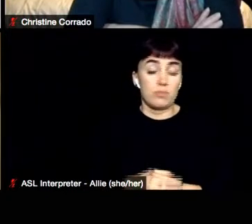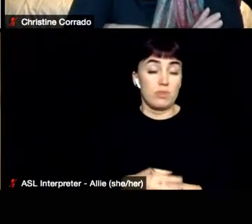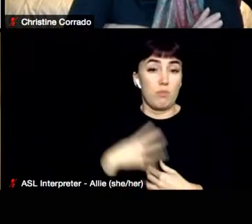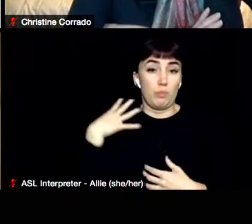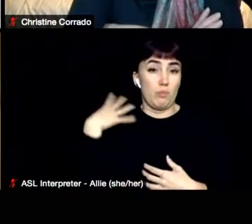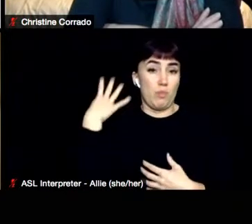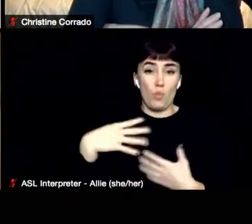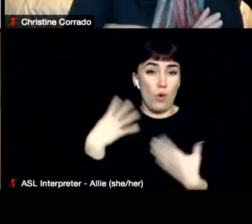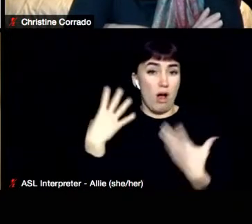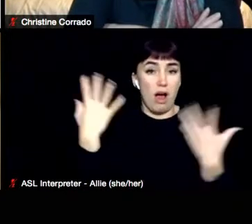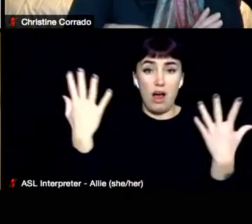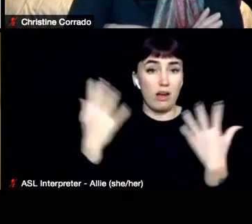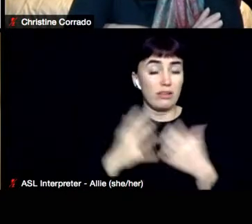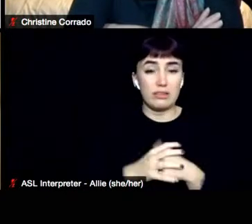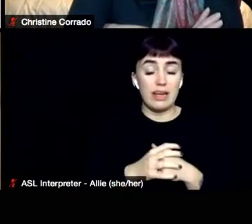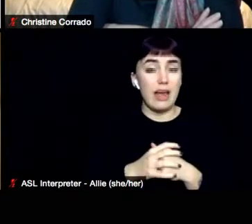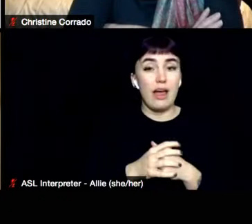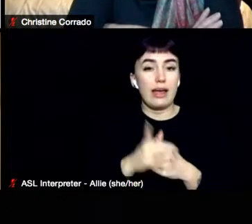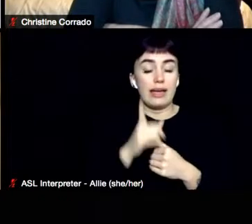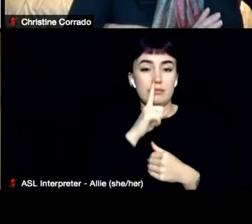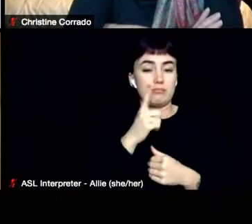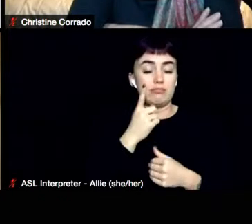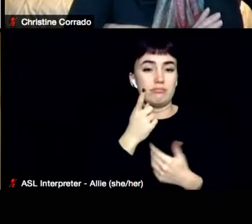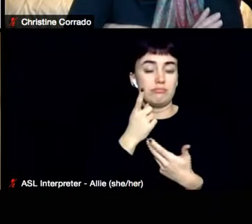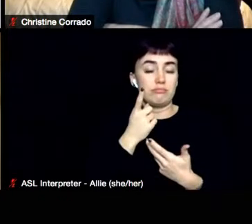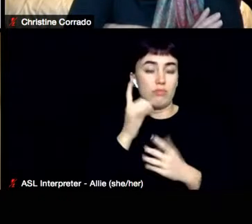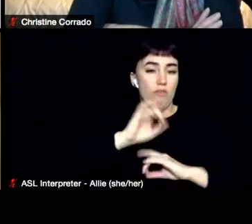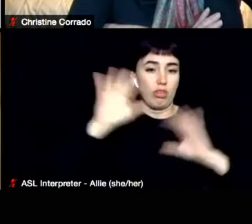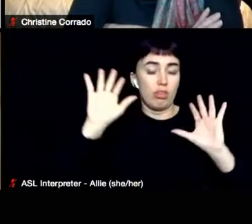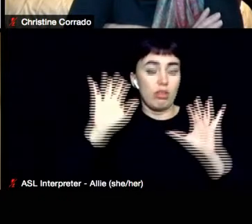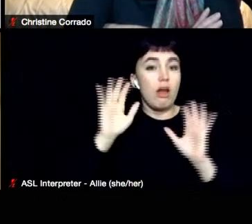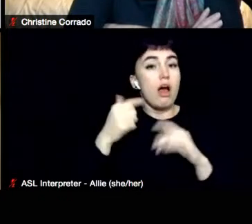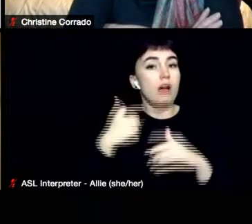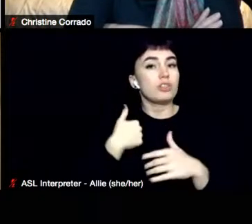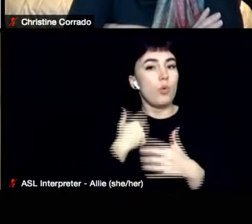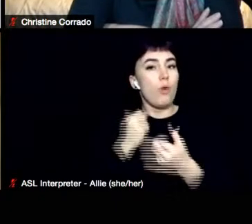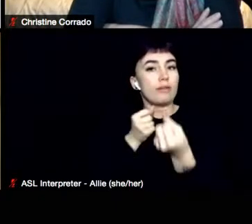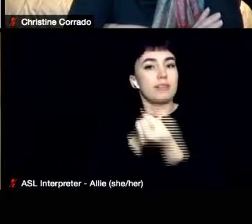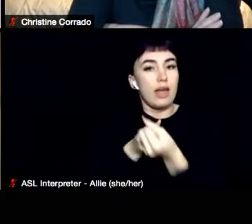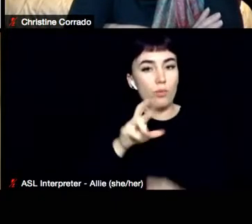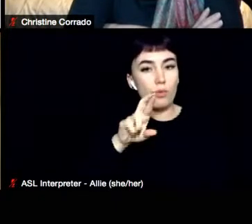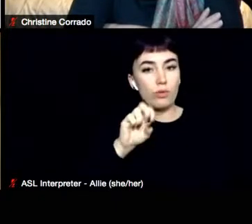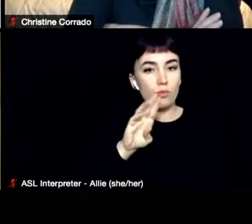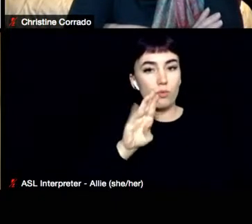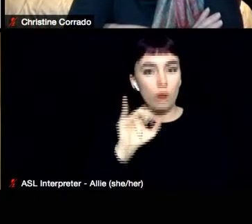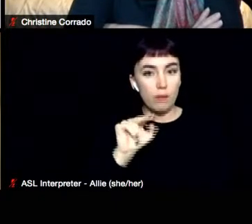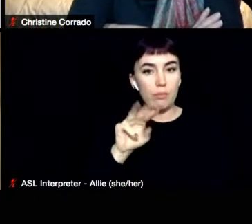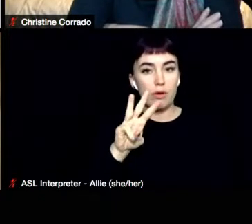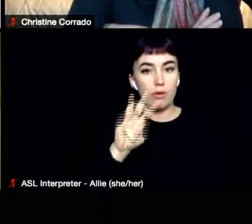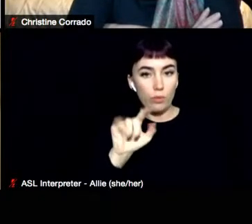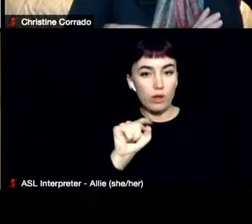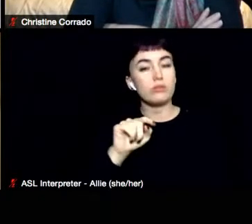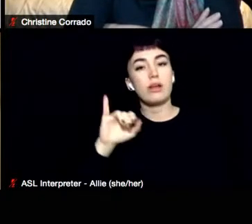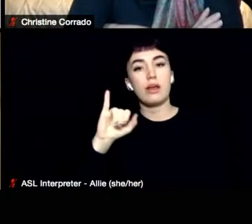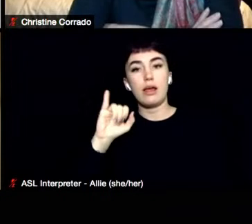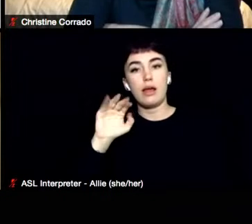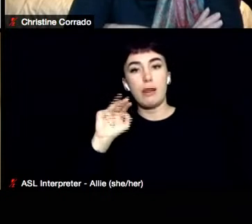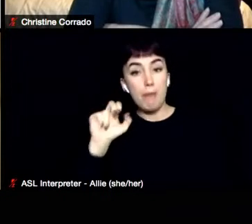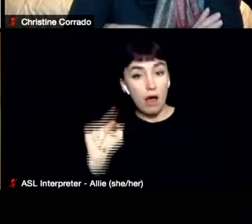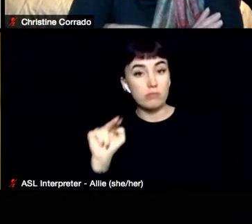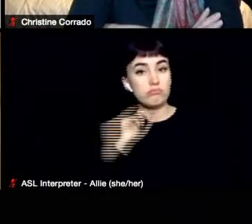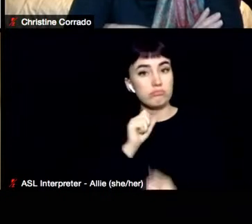wildly inhuman. It's atrocious. So I stand with Robin Wilt and Iman, and